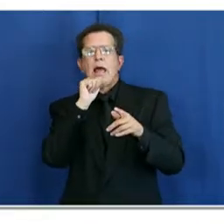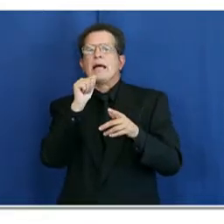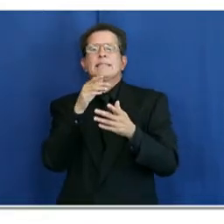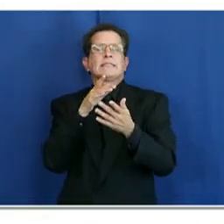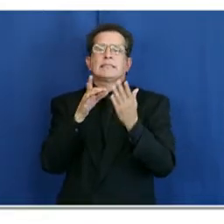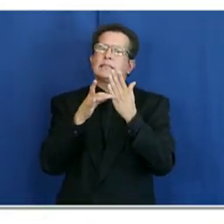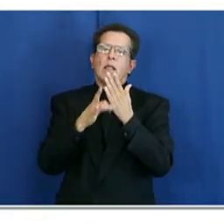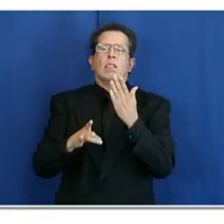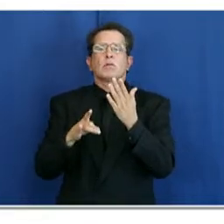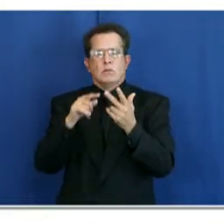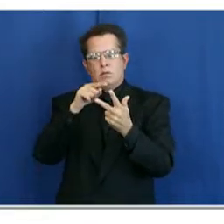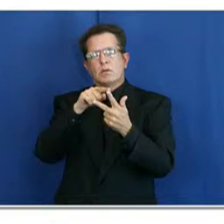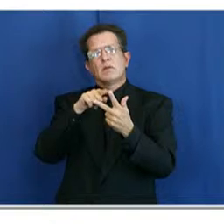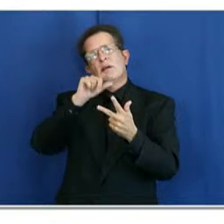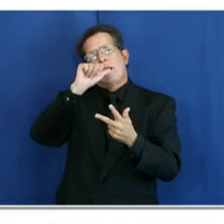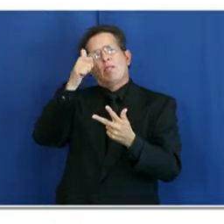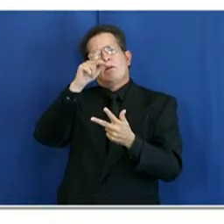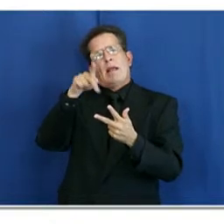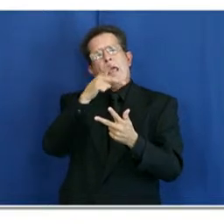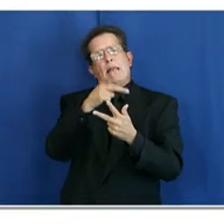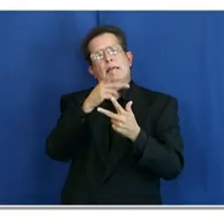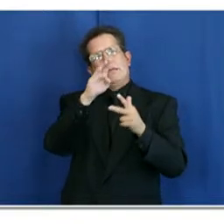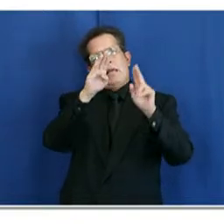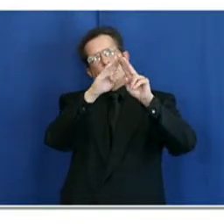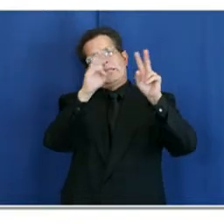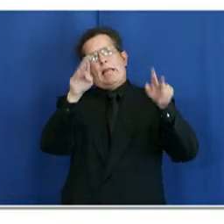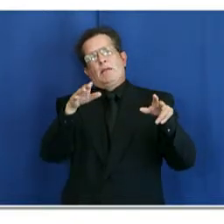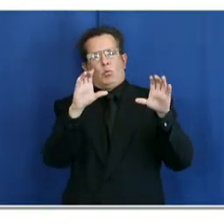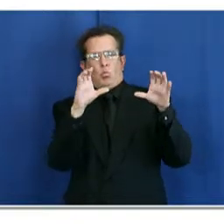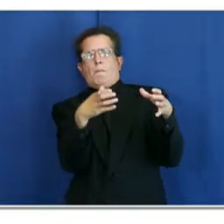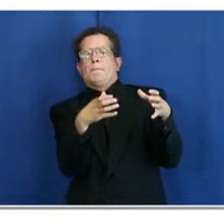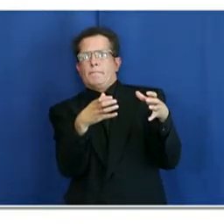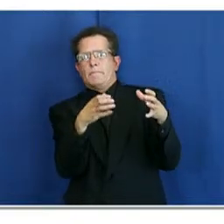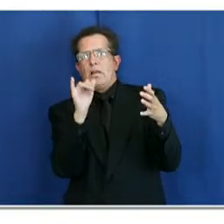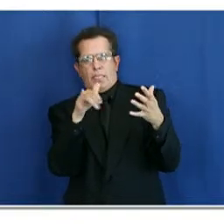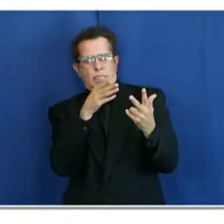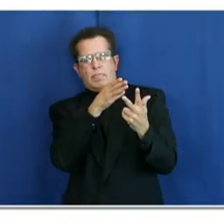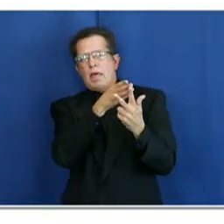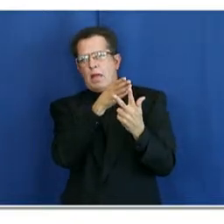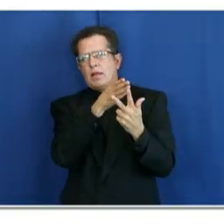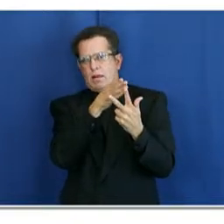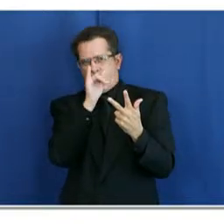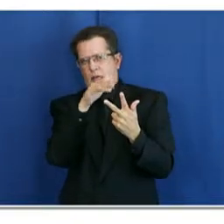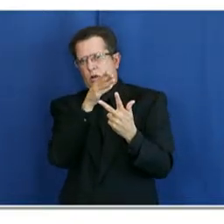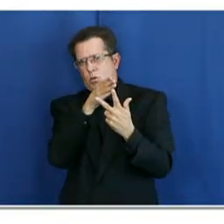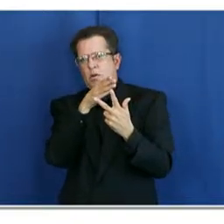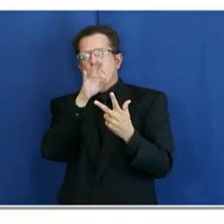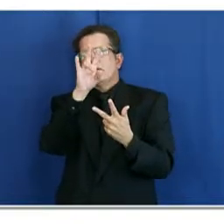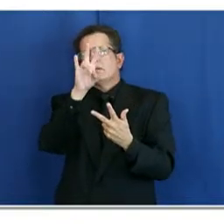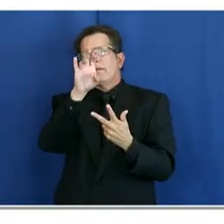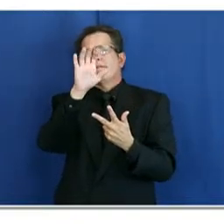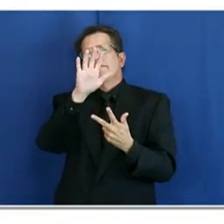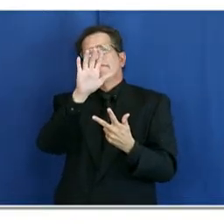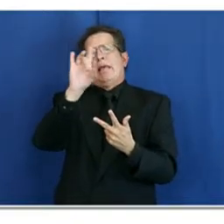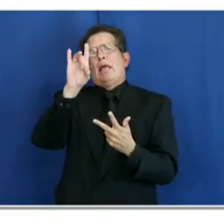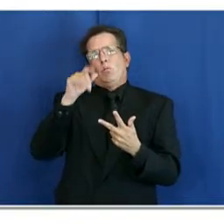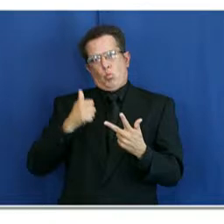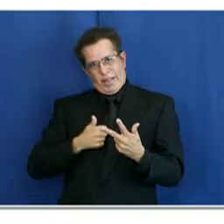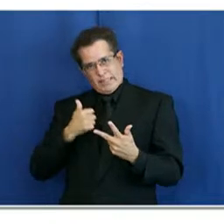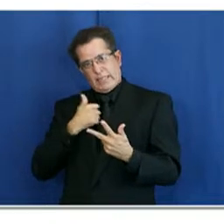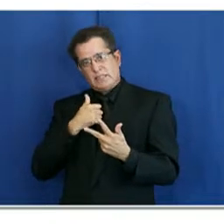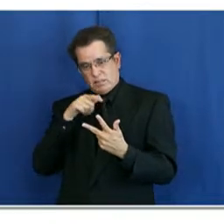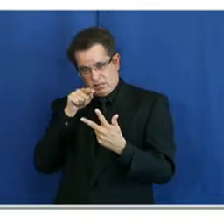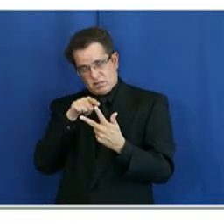non-skilled nursing facilities or other congregate settings. In this category, there have been 758